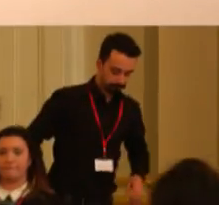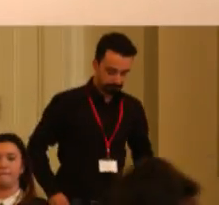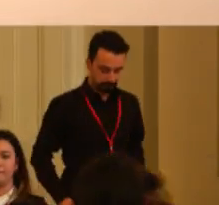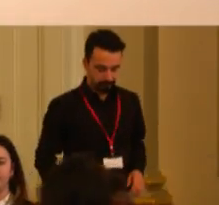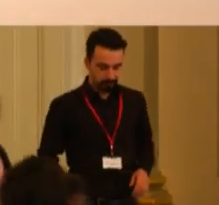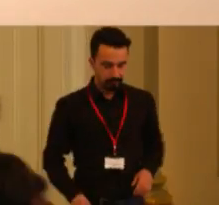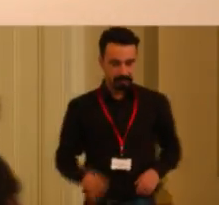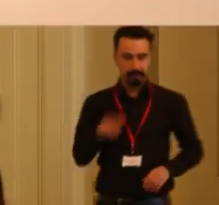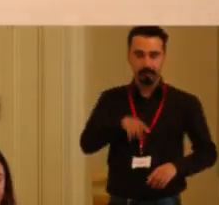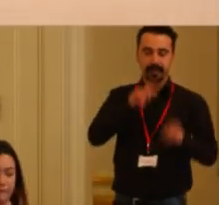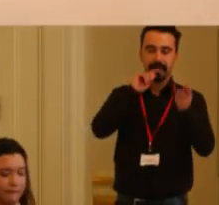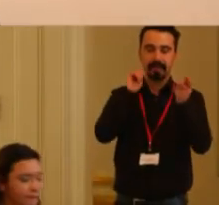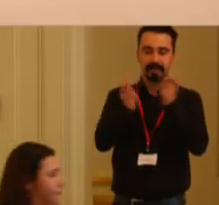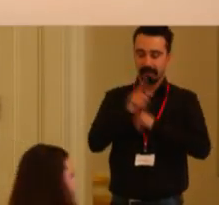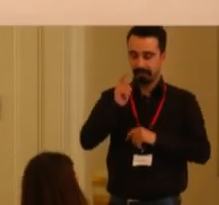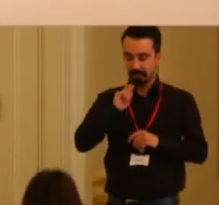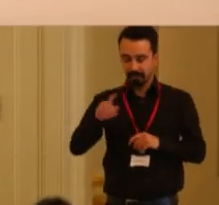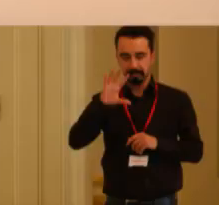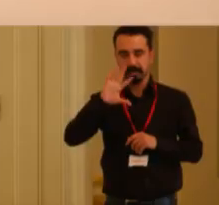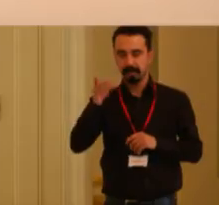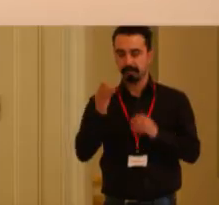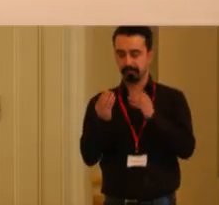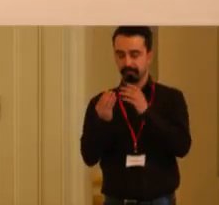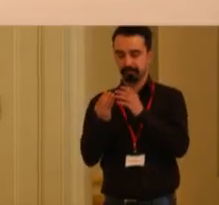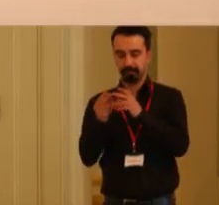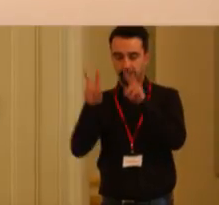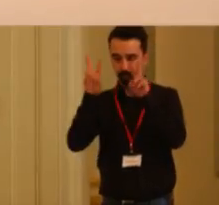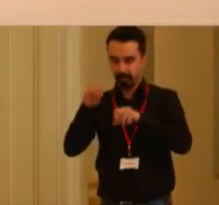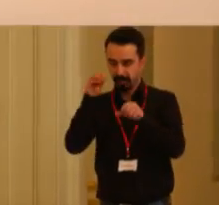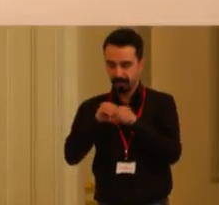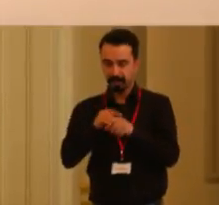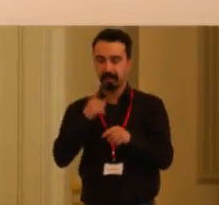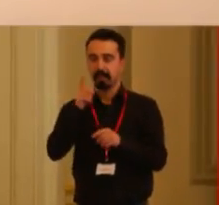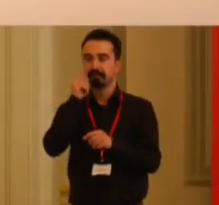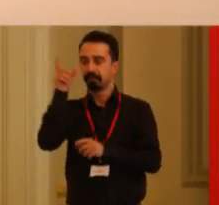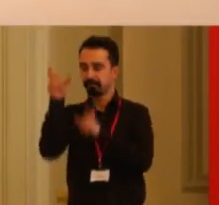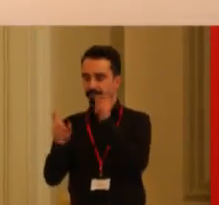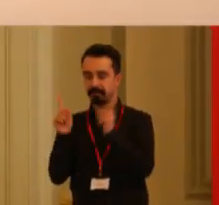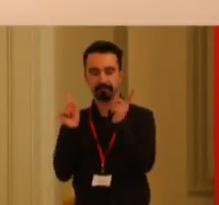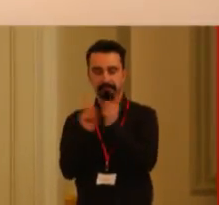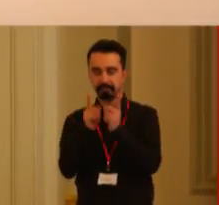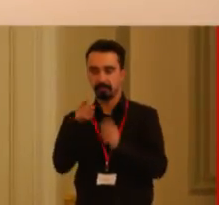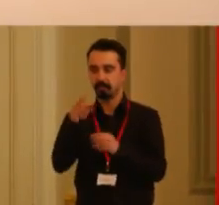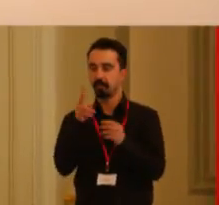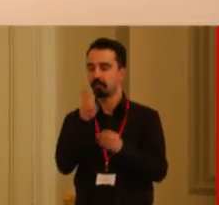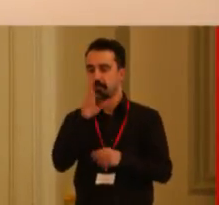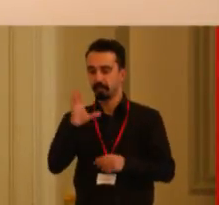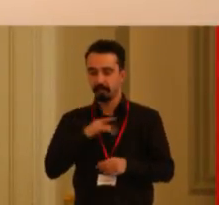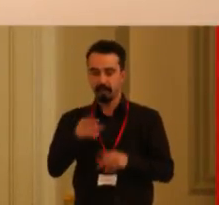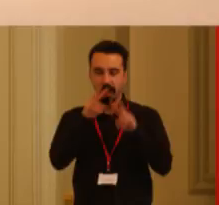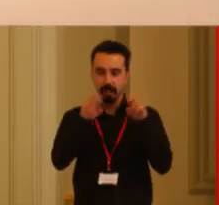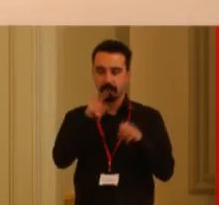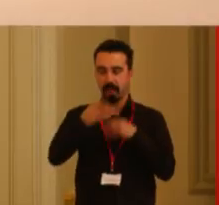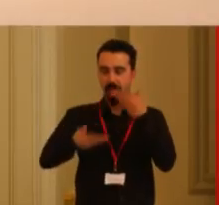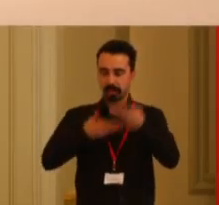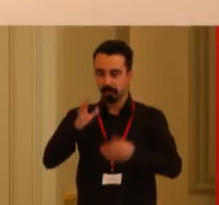be good to make a comparative analysis because when you take a look at other societies, individualization seems to be